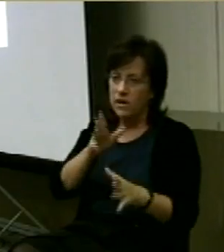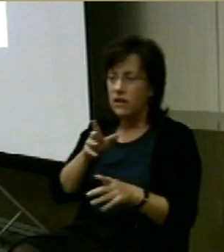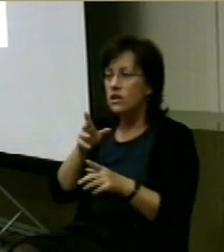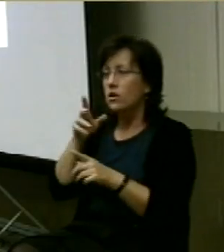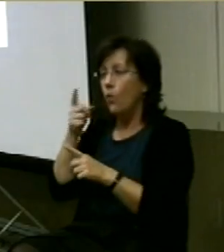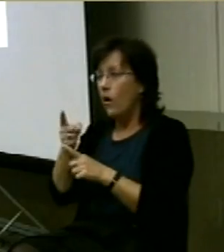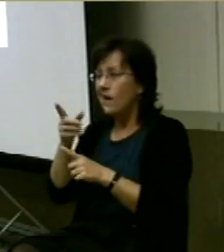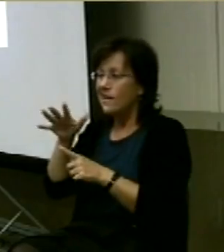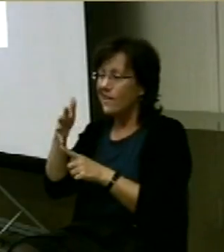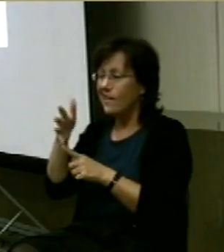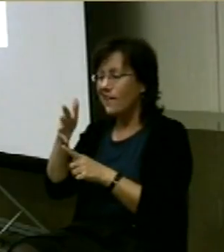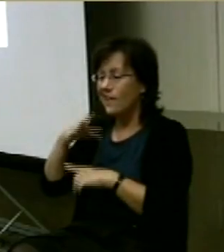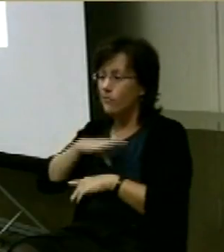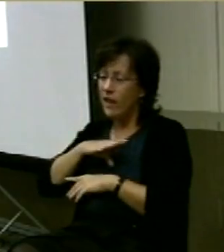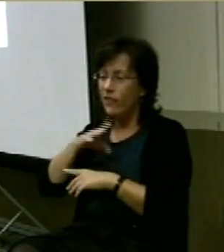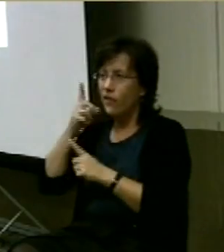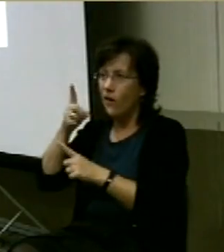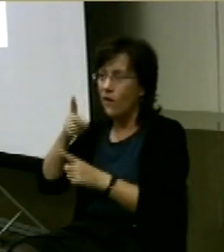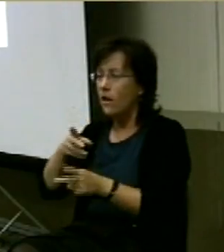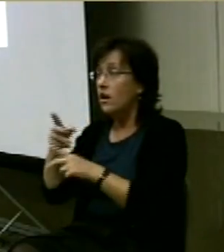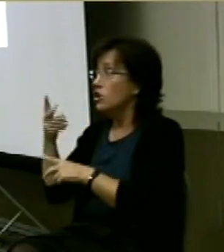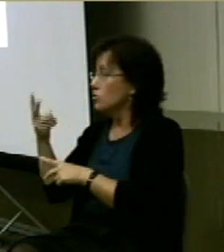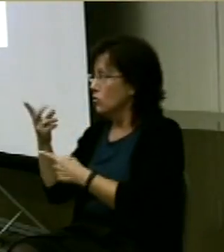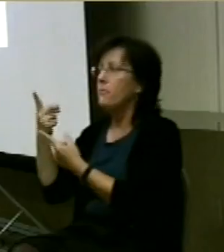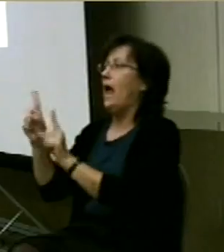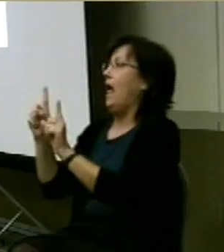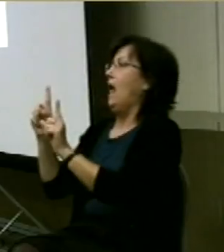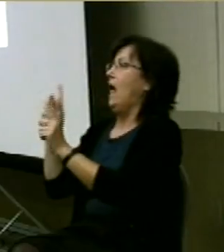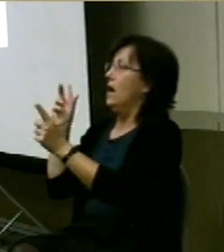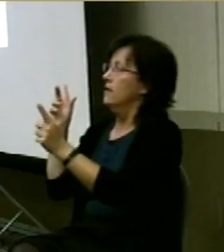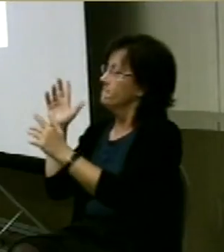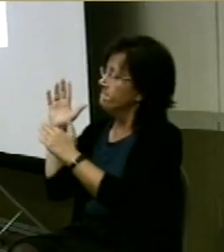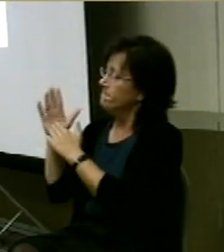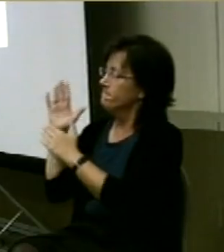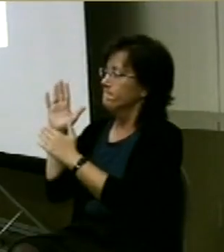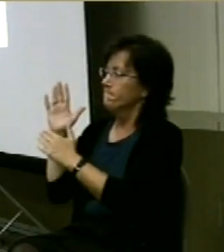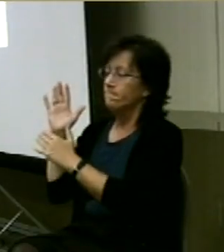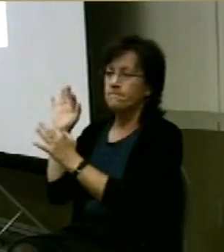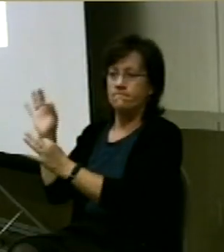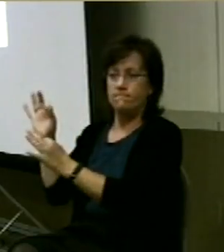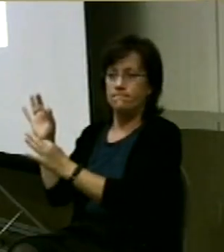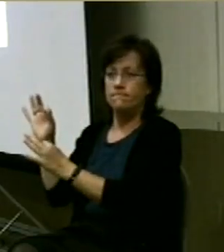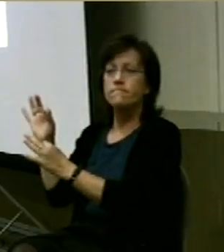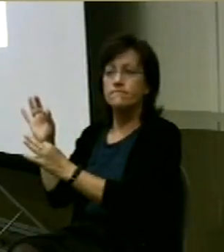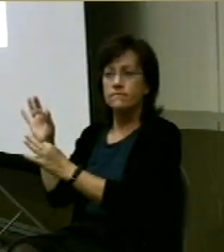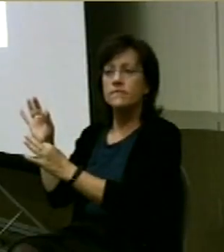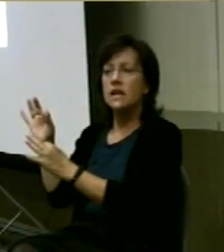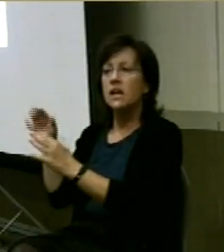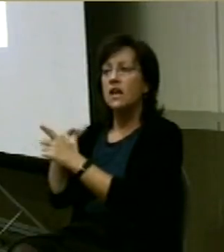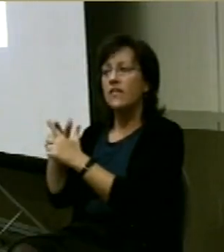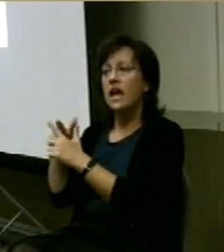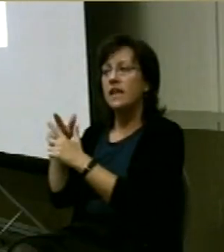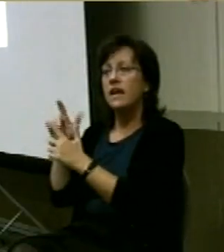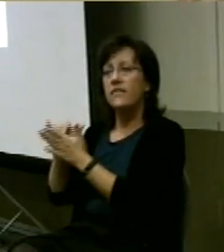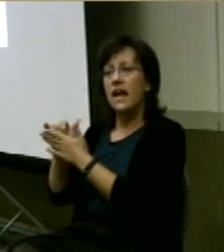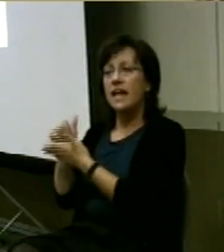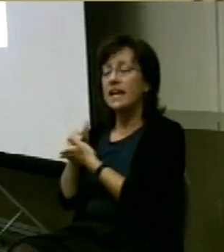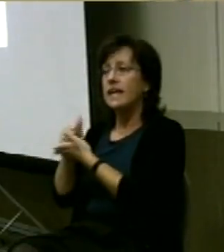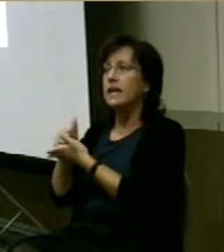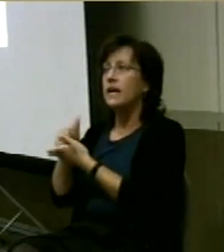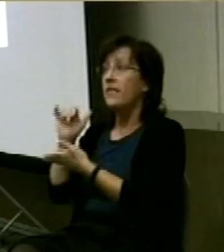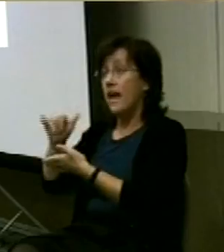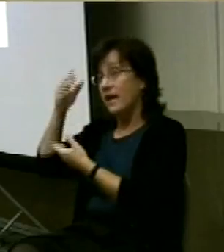goal. 2, they really met their goal well. They were, you know, top-notch in that area. And then you can take that intervention or